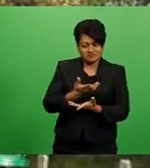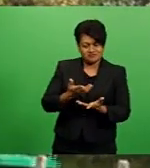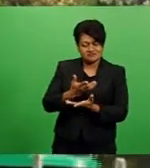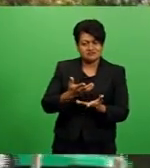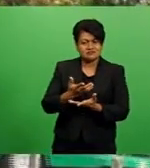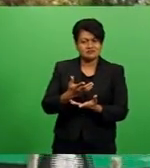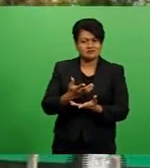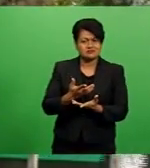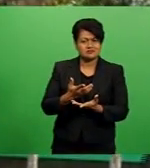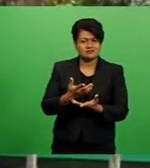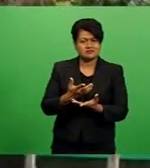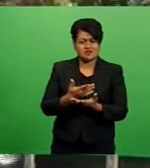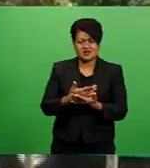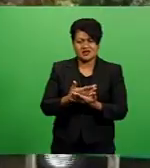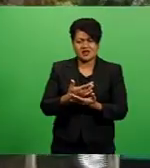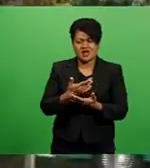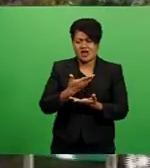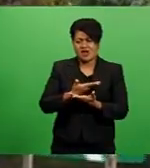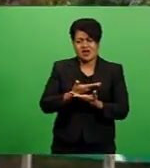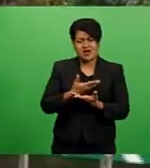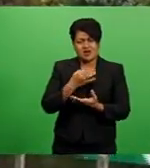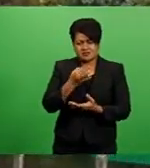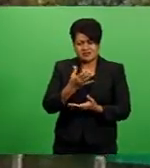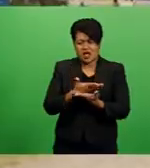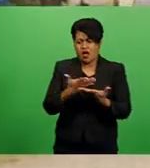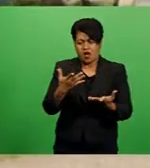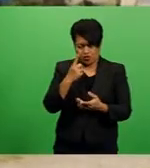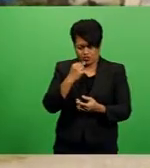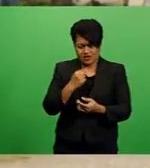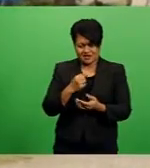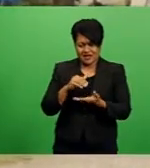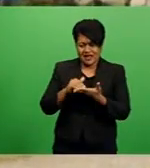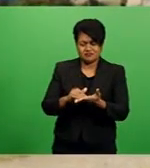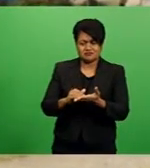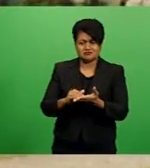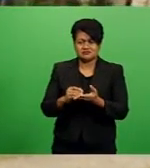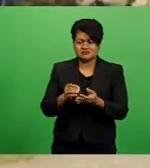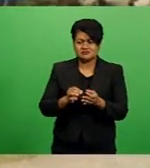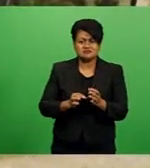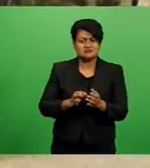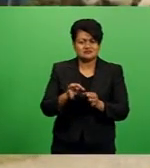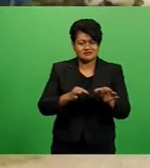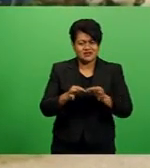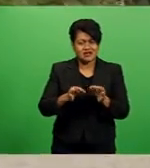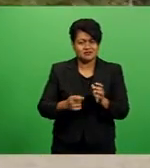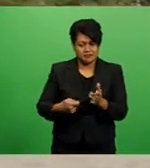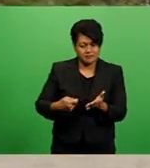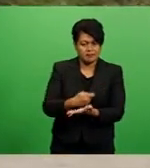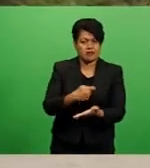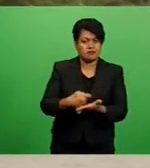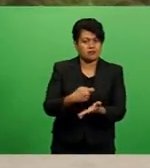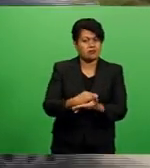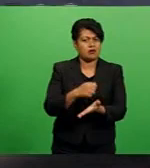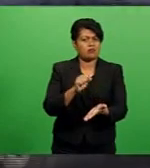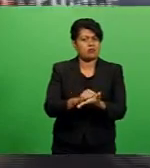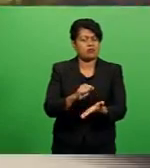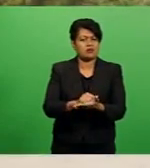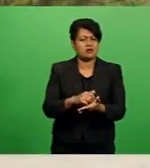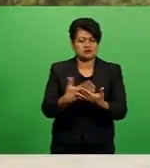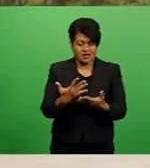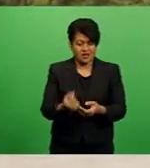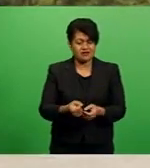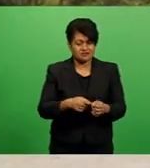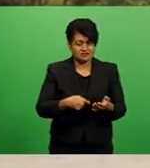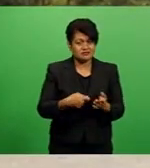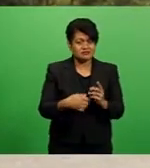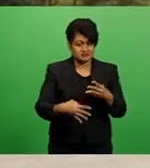can, develop some sort of a payment plan. The council has divided its ratepayers into 4 different categories depending